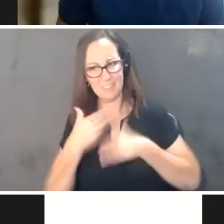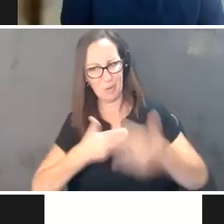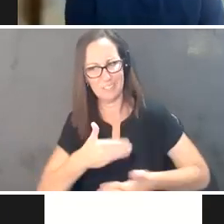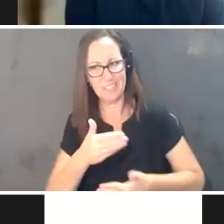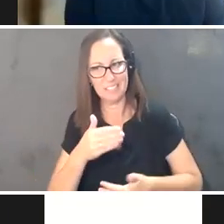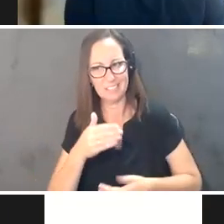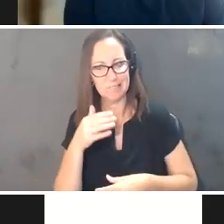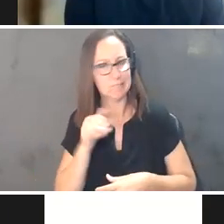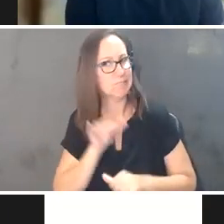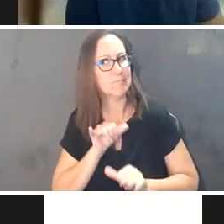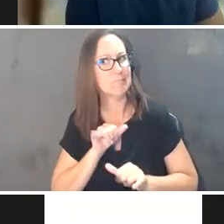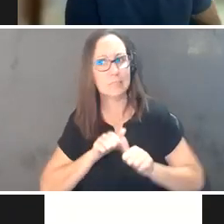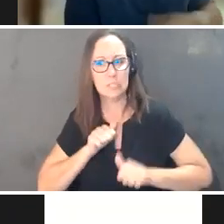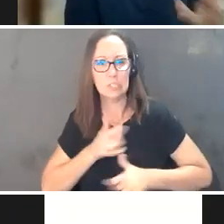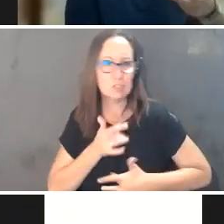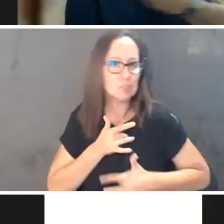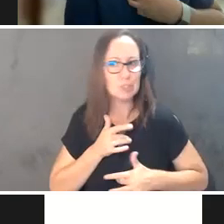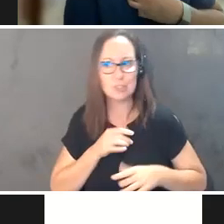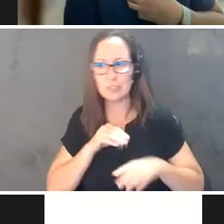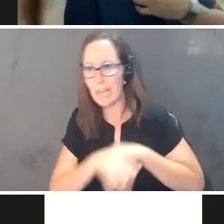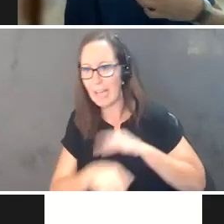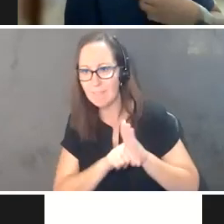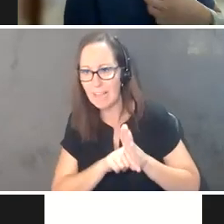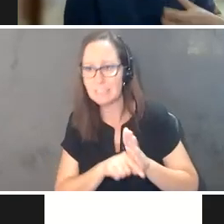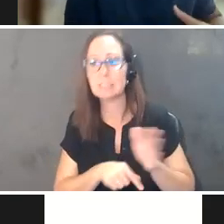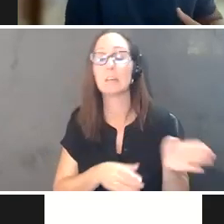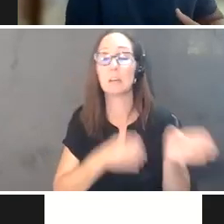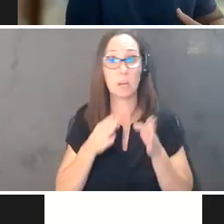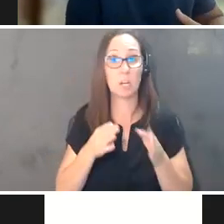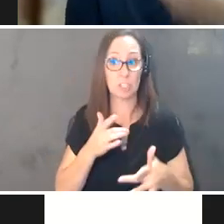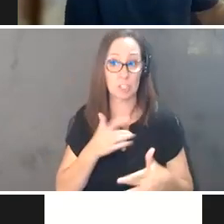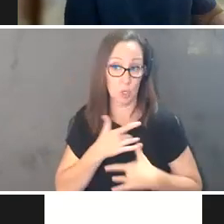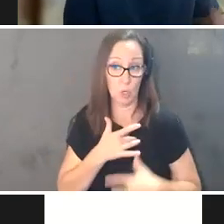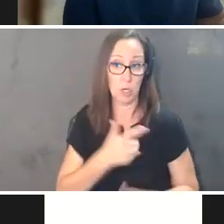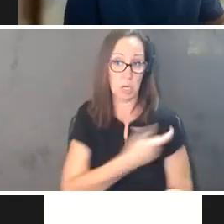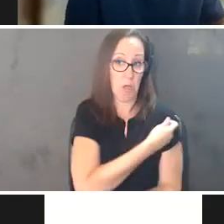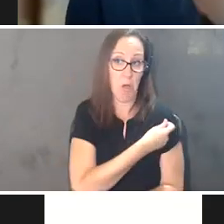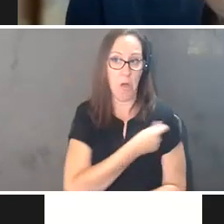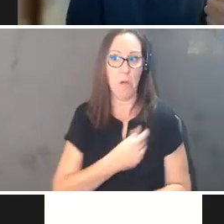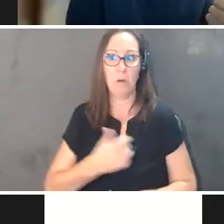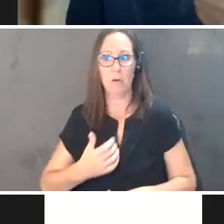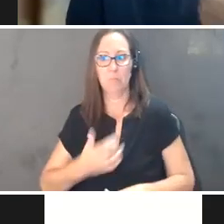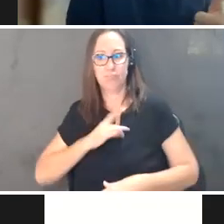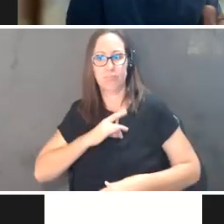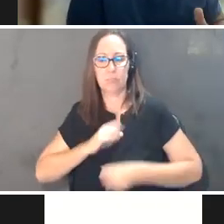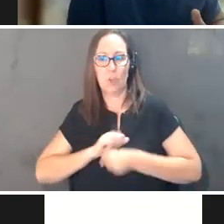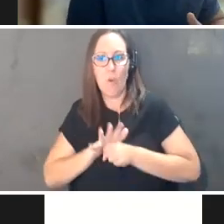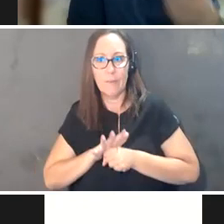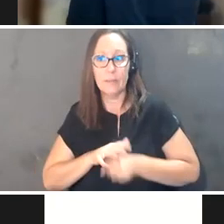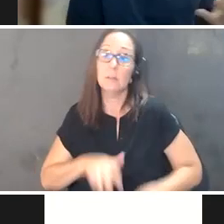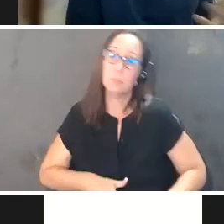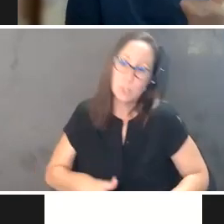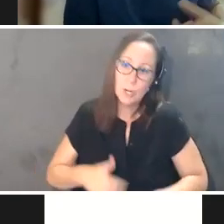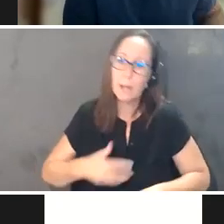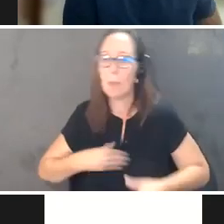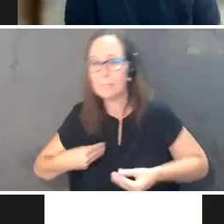concern about potential side effects, afraid of actually getting COVID from the vaccine, concerned about infertility, pregnancy, and breastfeeding, or